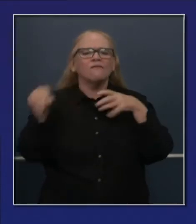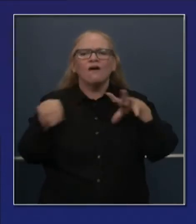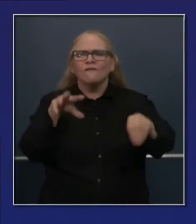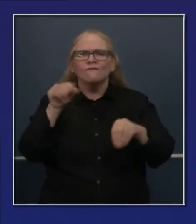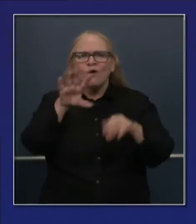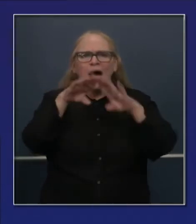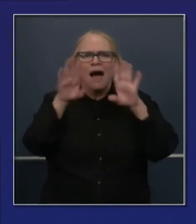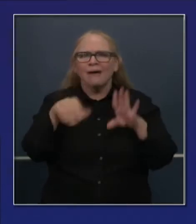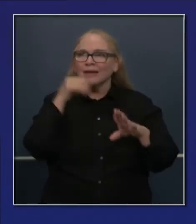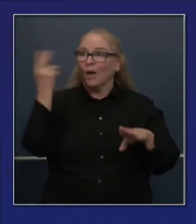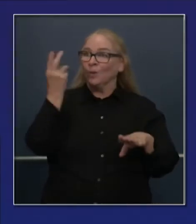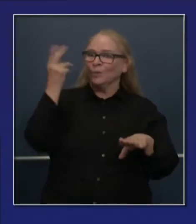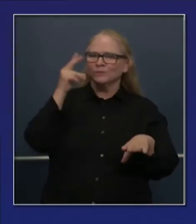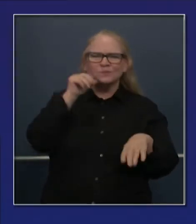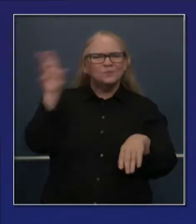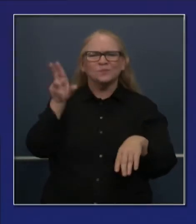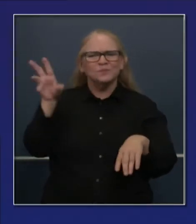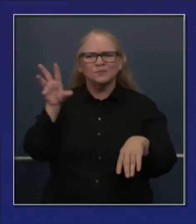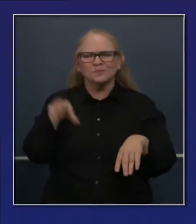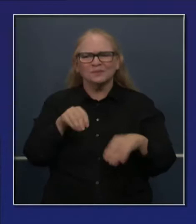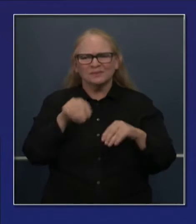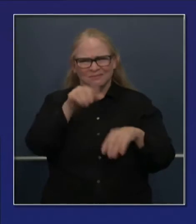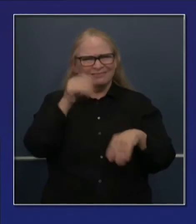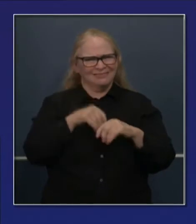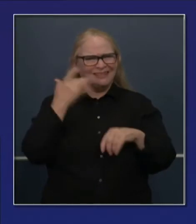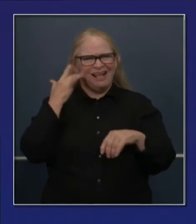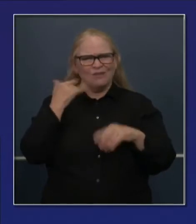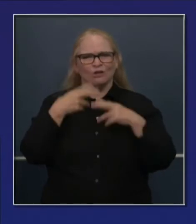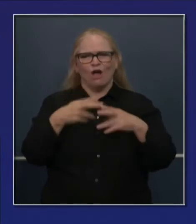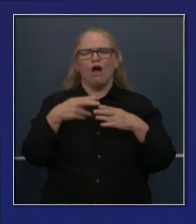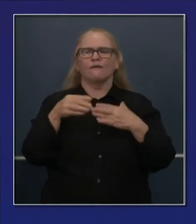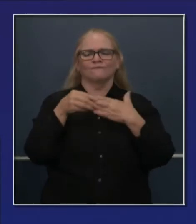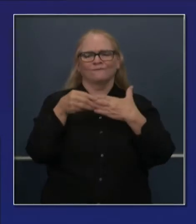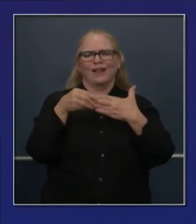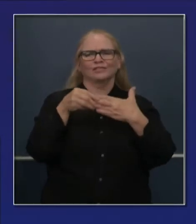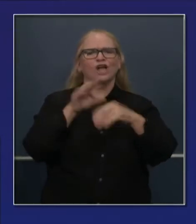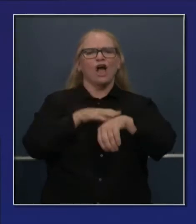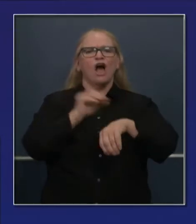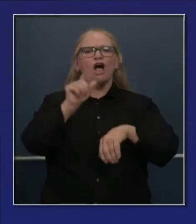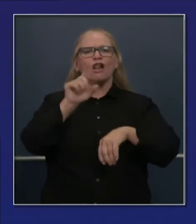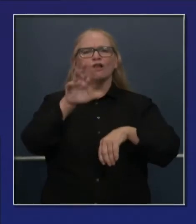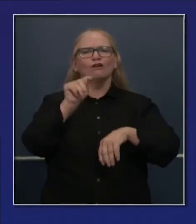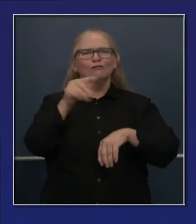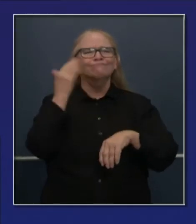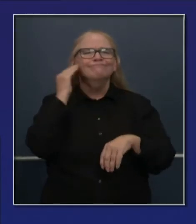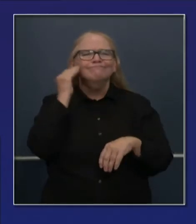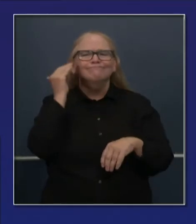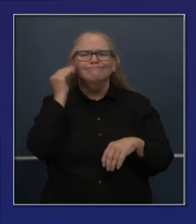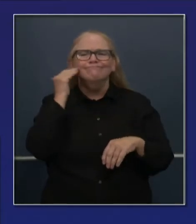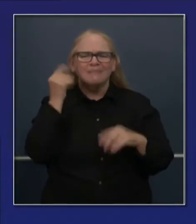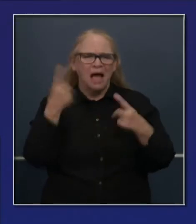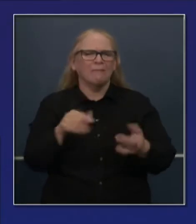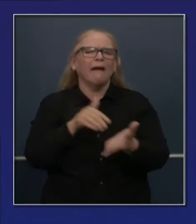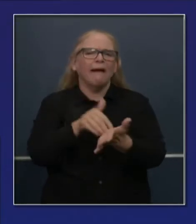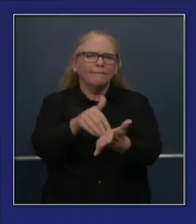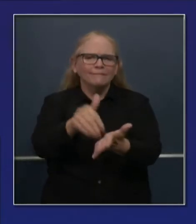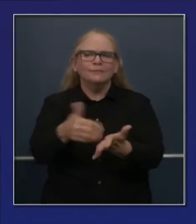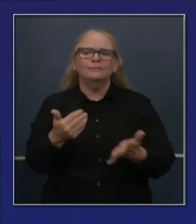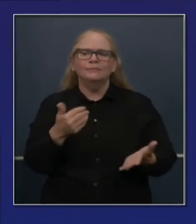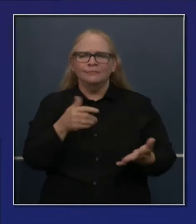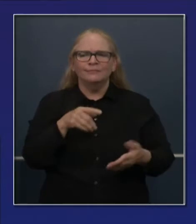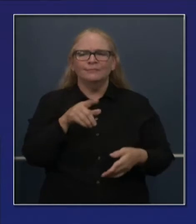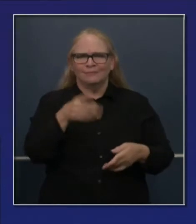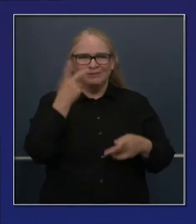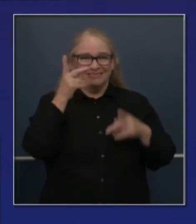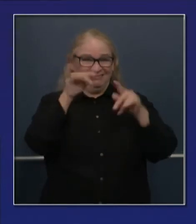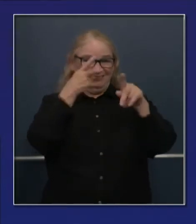United States, particularly here in California, flex alerts. They happen quite often. And flex alerts are nothing more than what you see up here on the